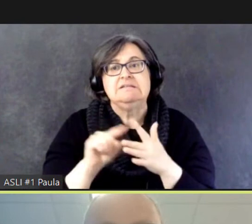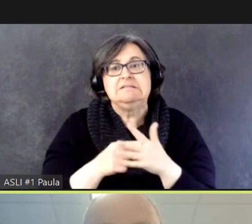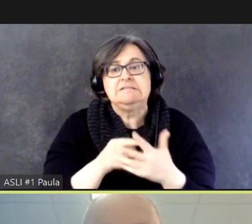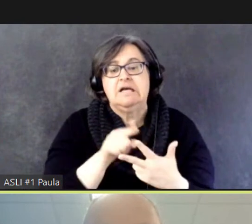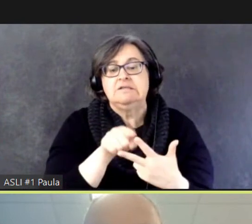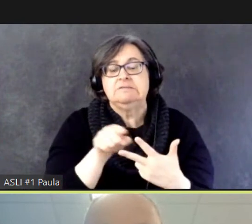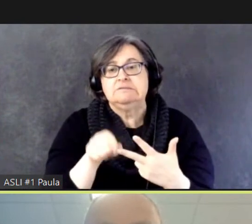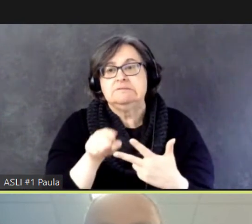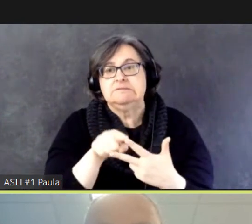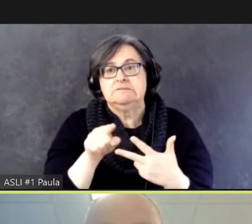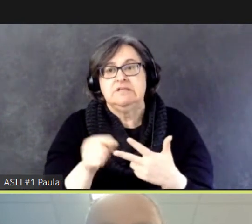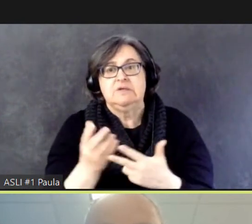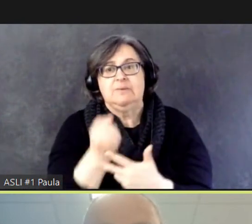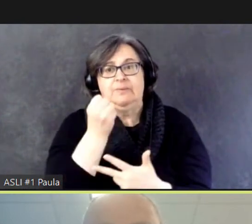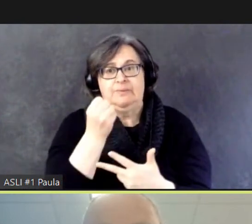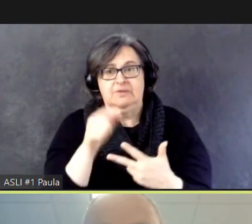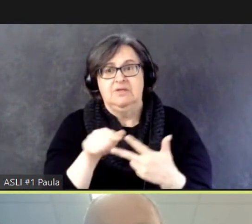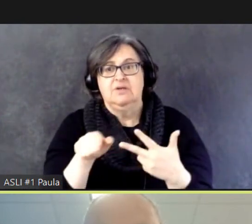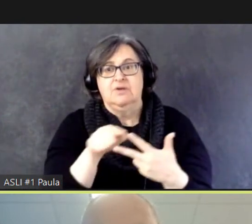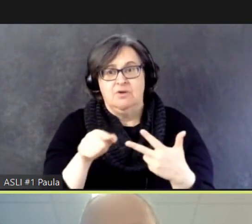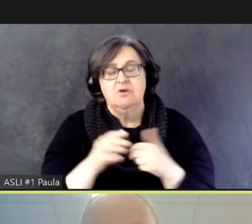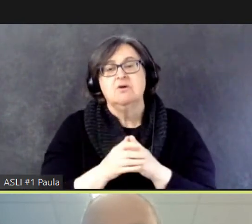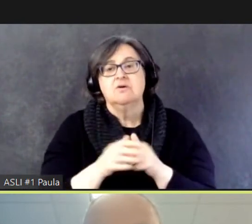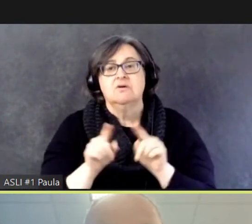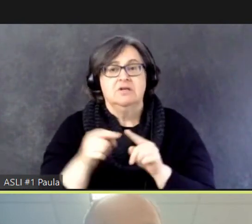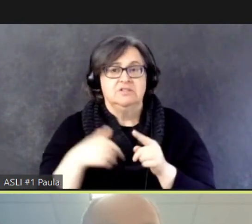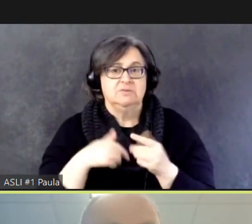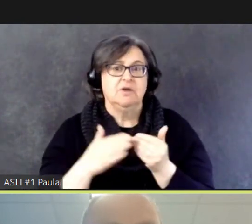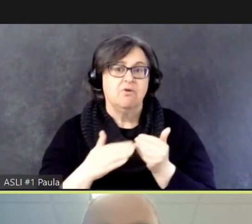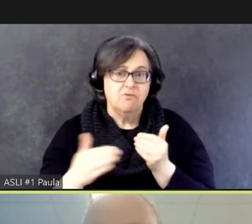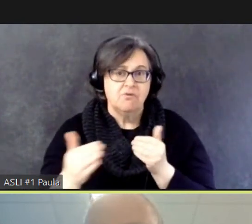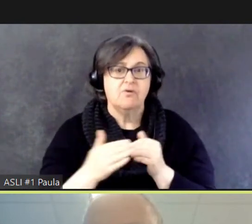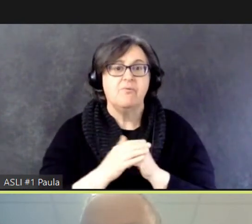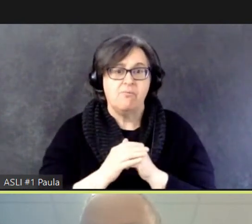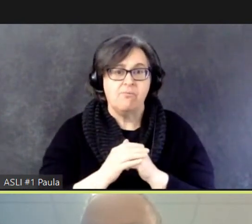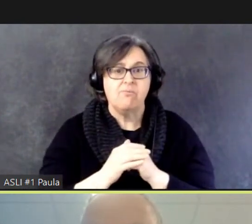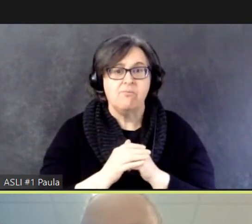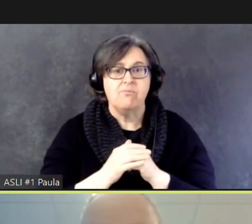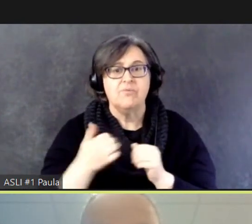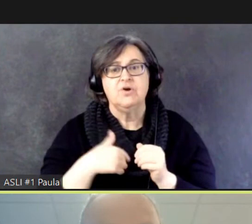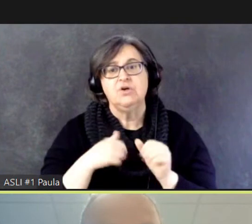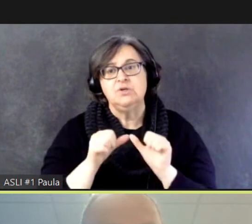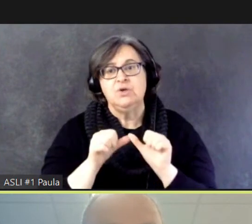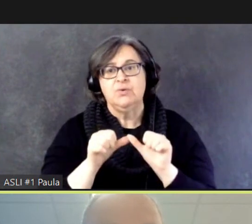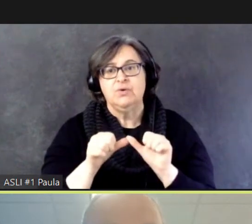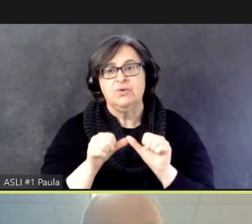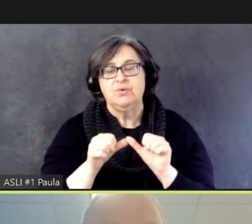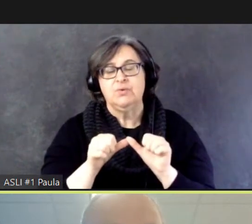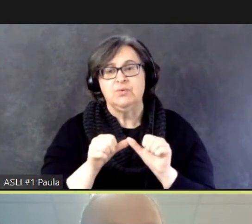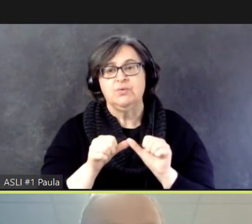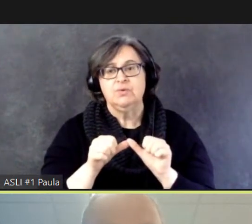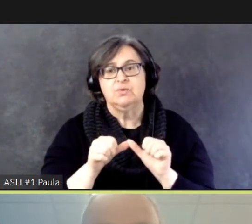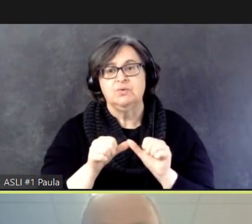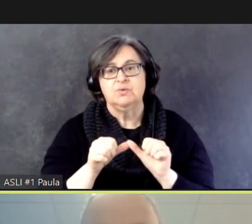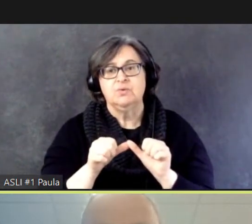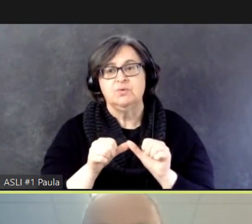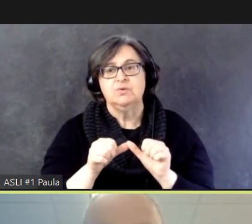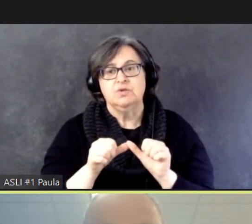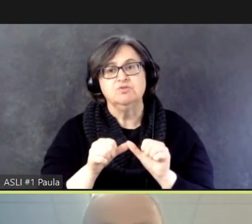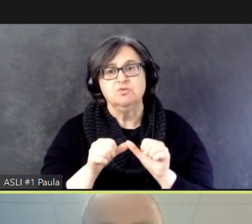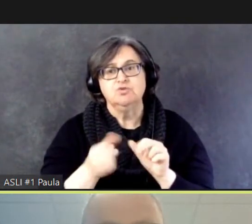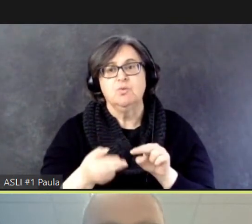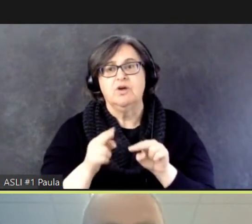other sources of funding as we continue to move forward and as we continue to regain our